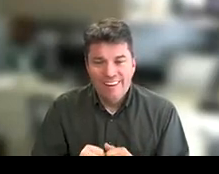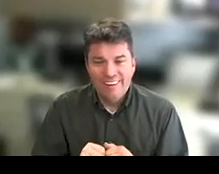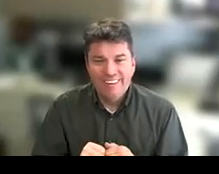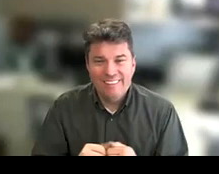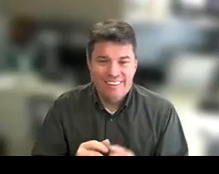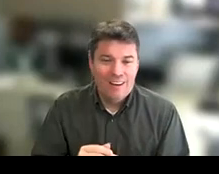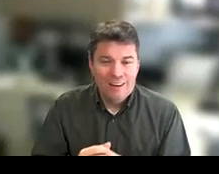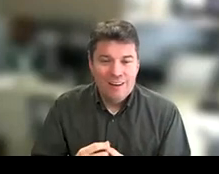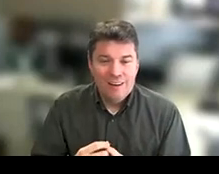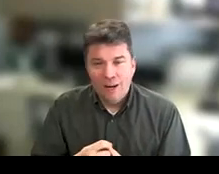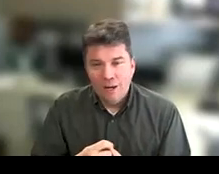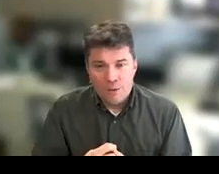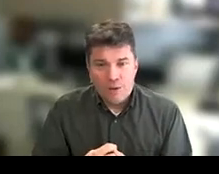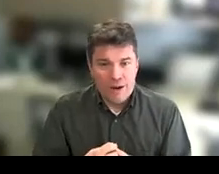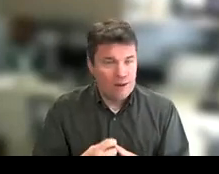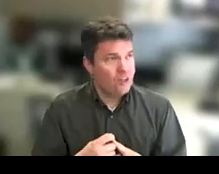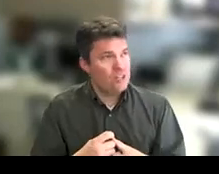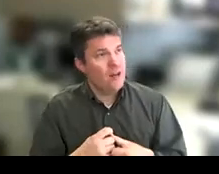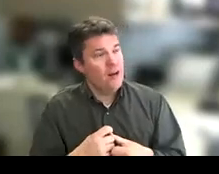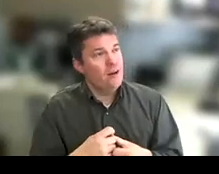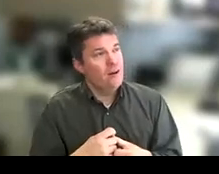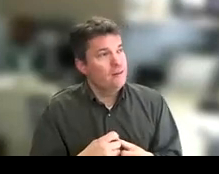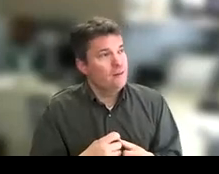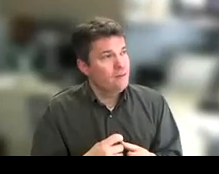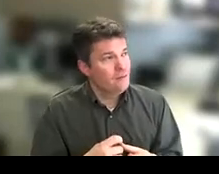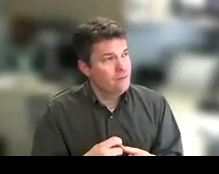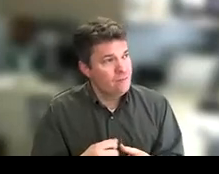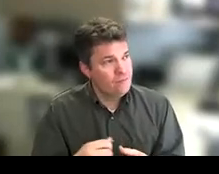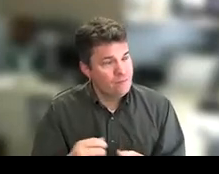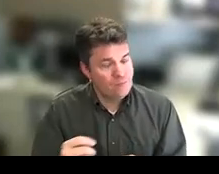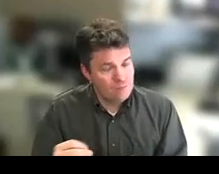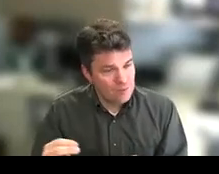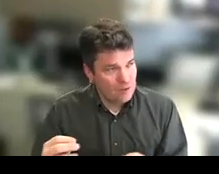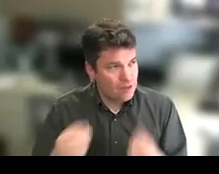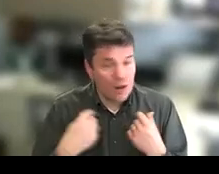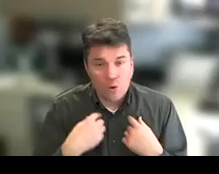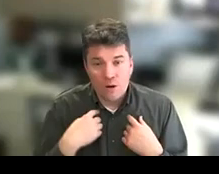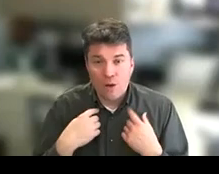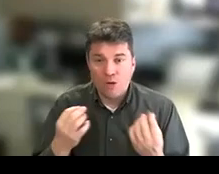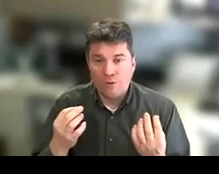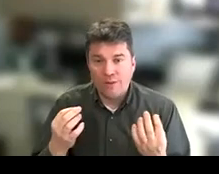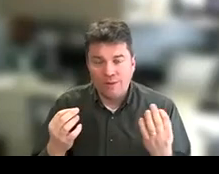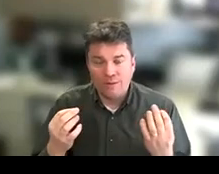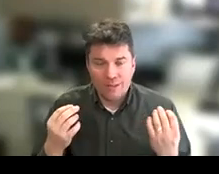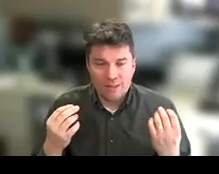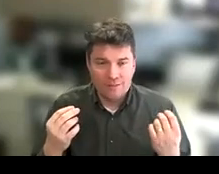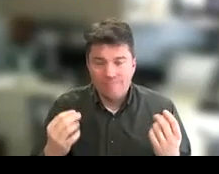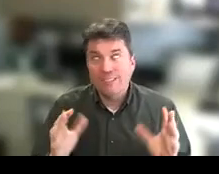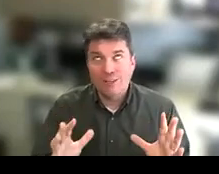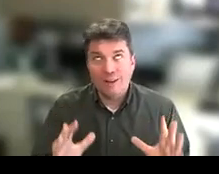Oh. So anyway, just a telecoil that worked